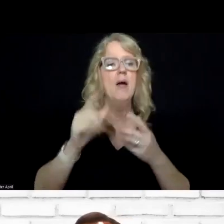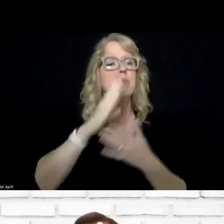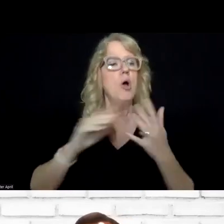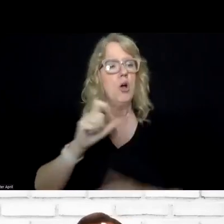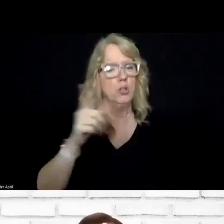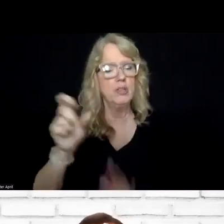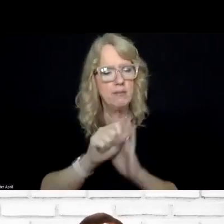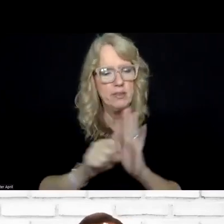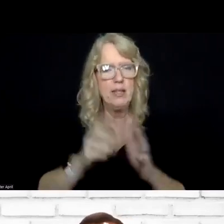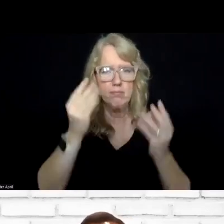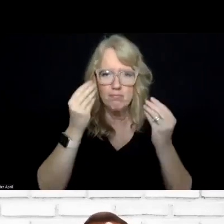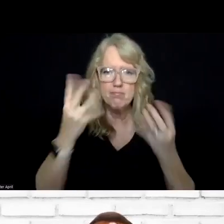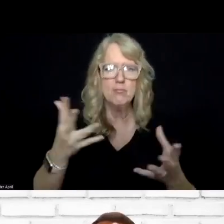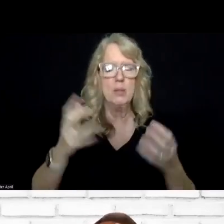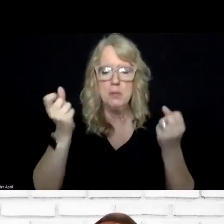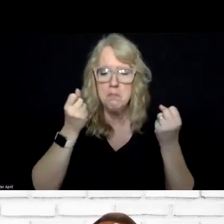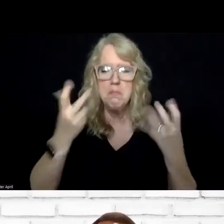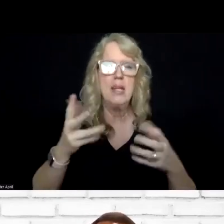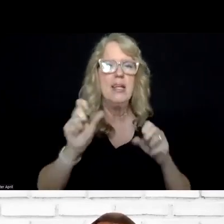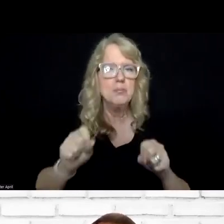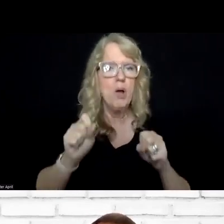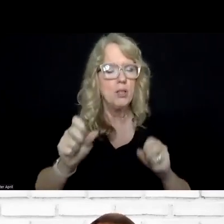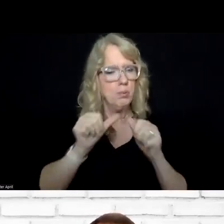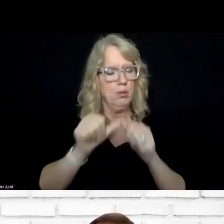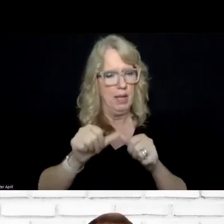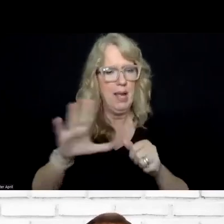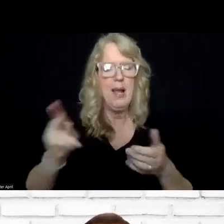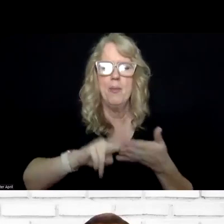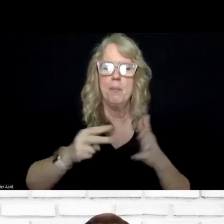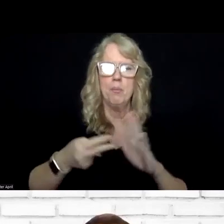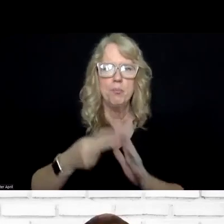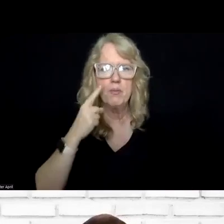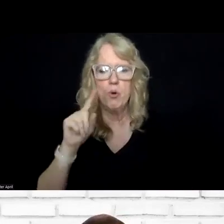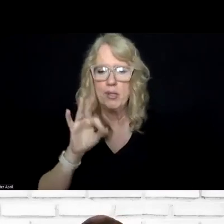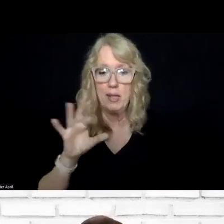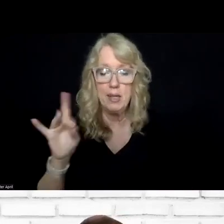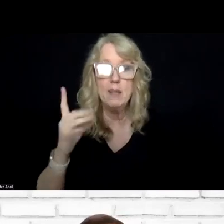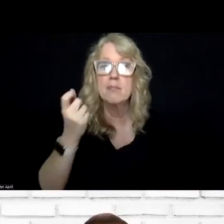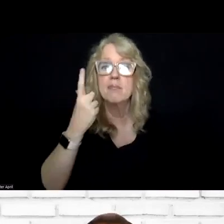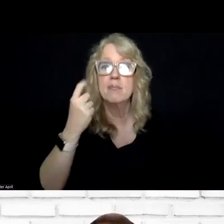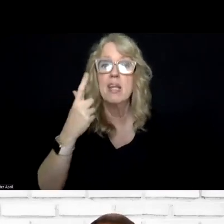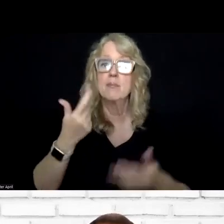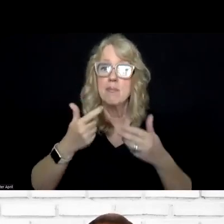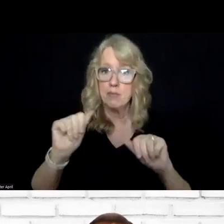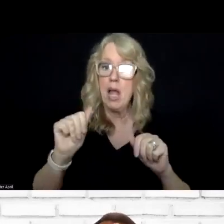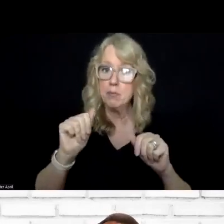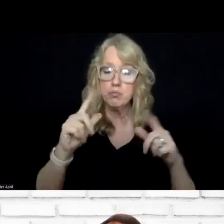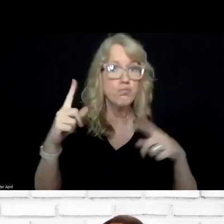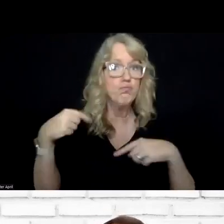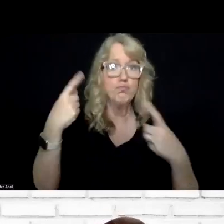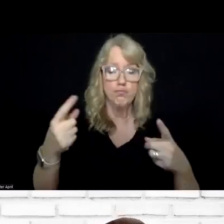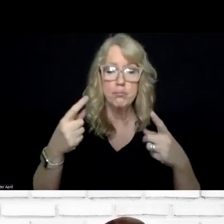to inform as many as possible the existence and the purpose of 988. Now, while the efforts have been productive,